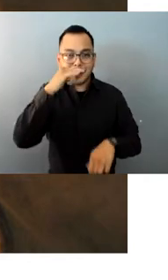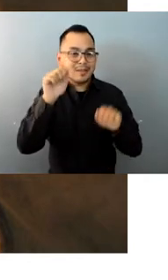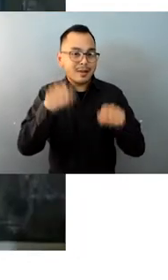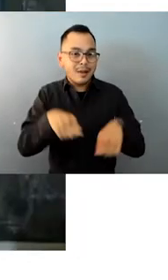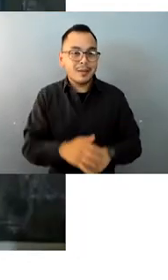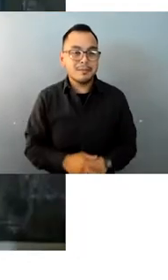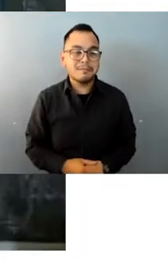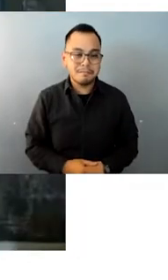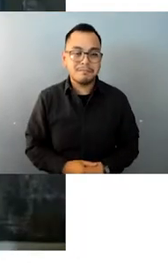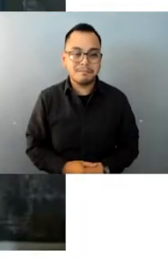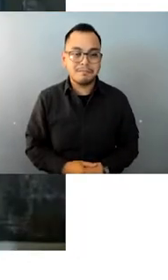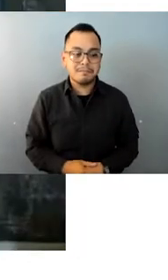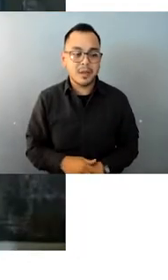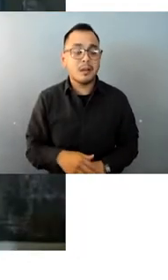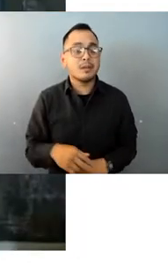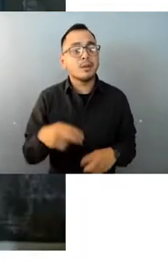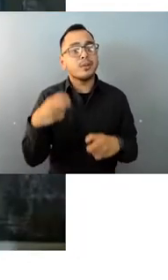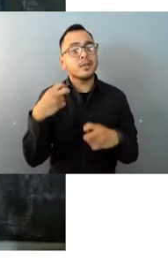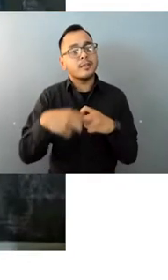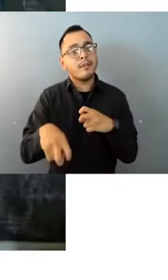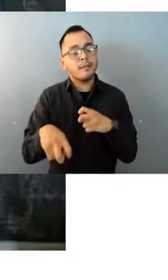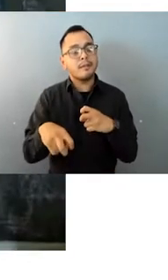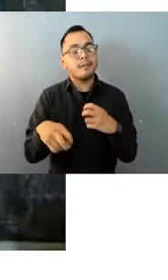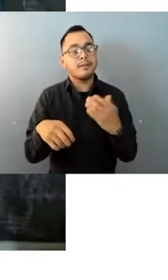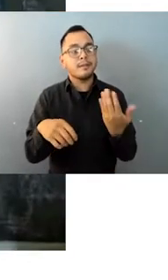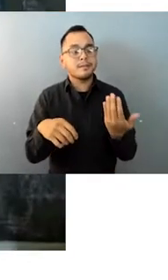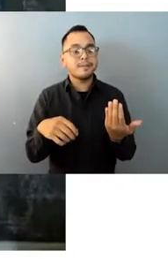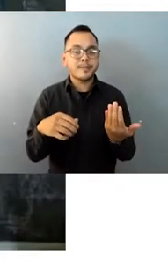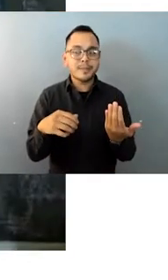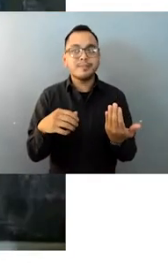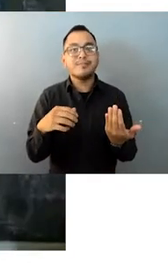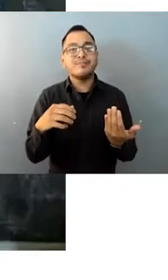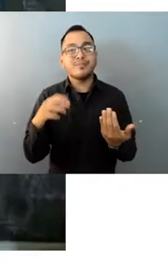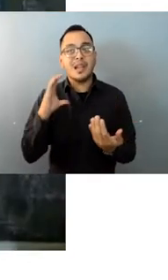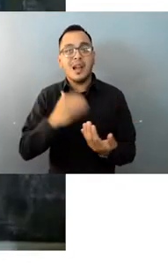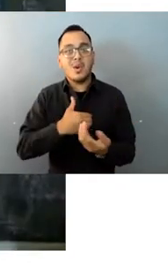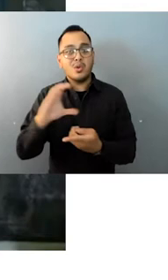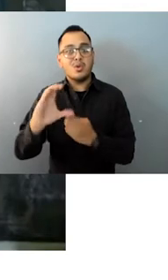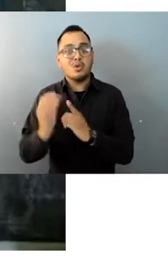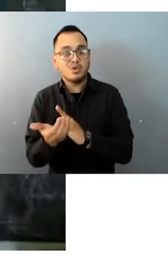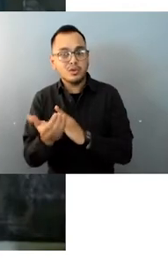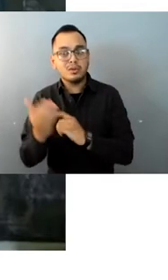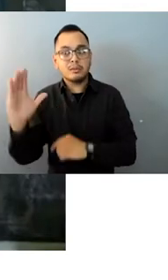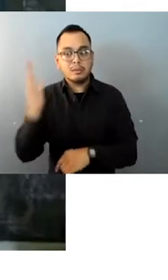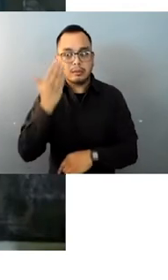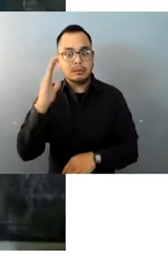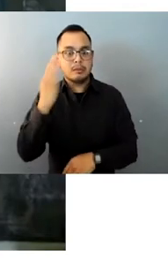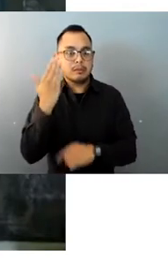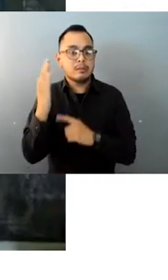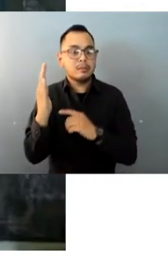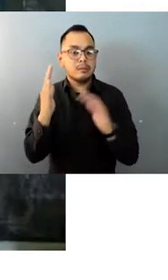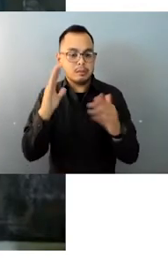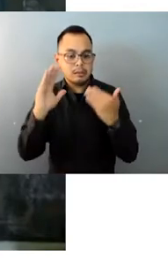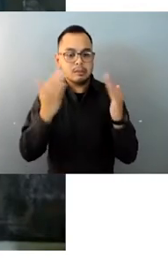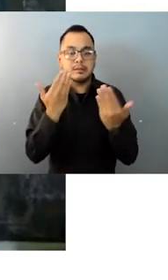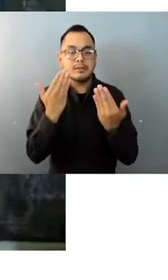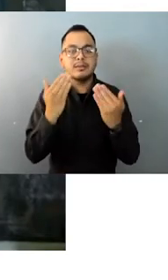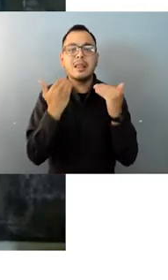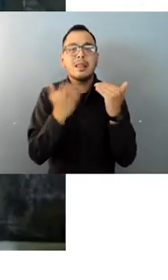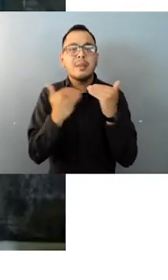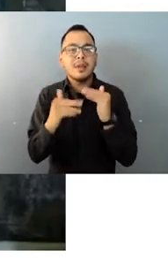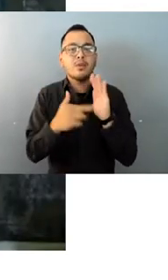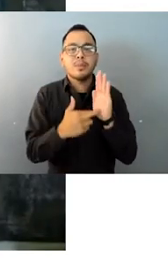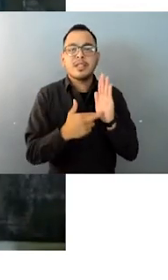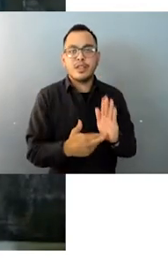kids. It is difficult to overstate the harm that our culture perpetuates by its exceedingly